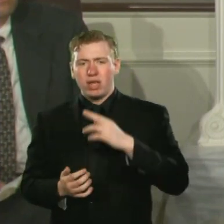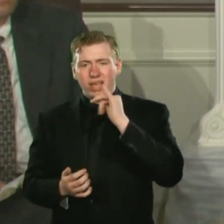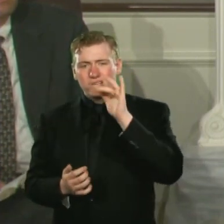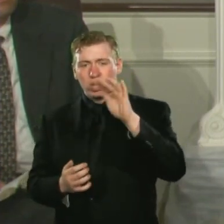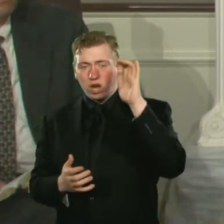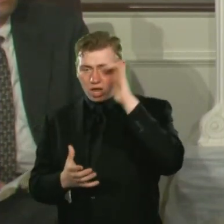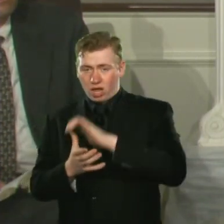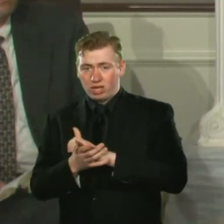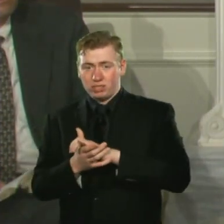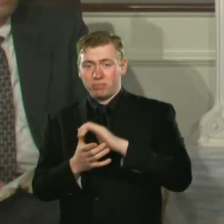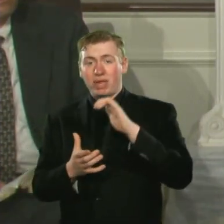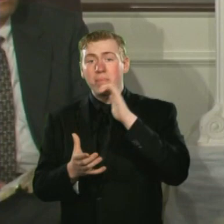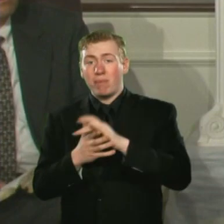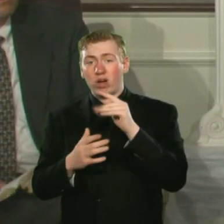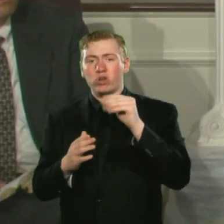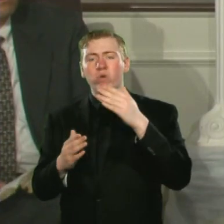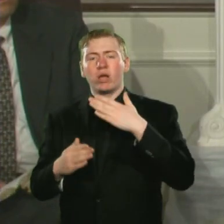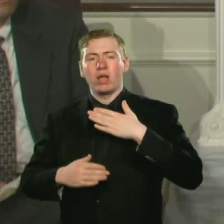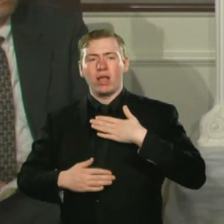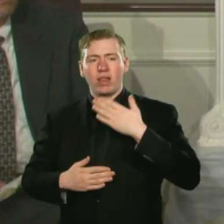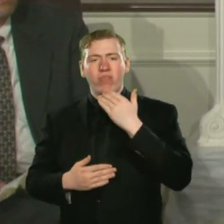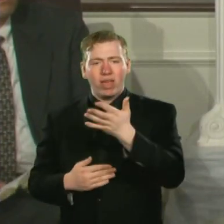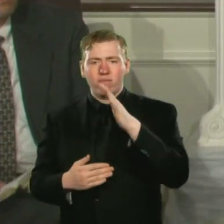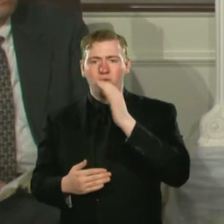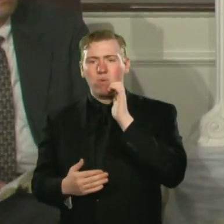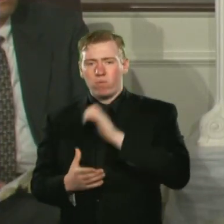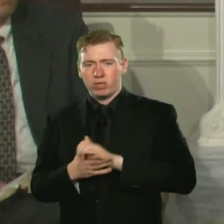husband married to a grateful wife?